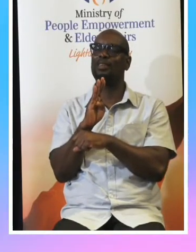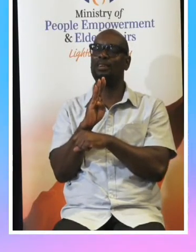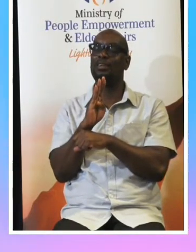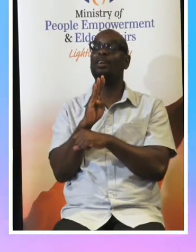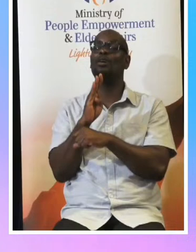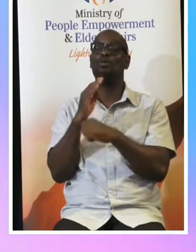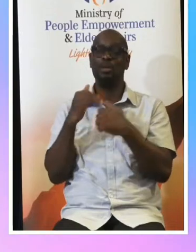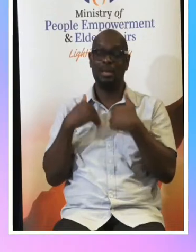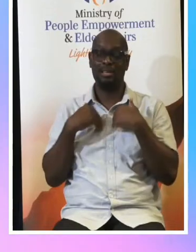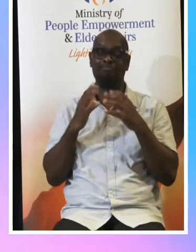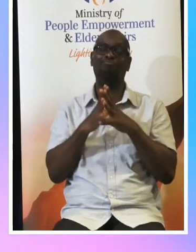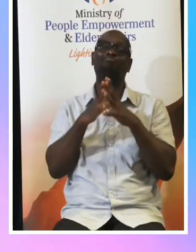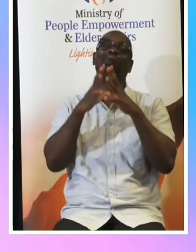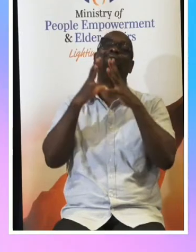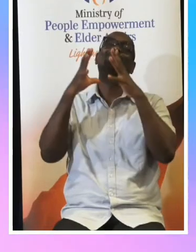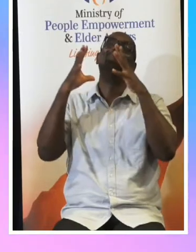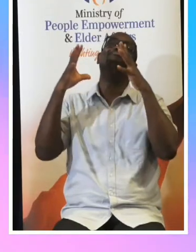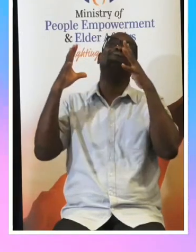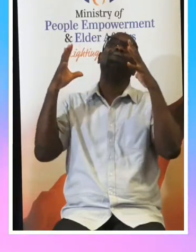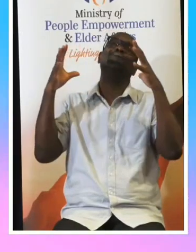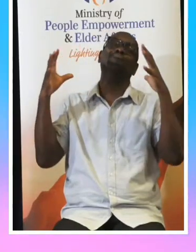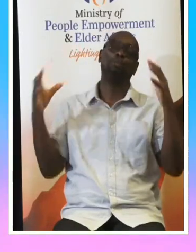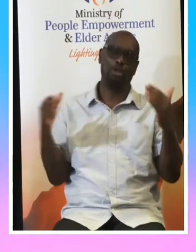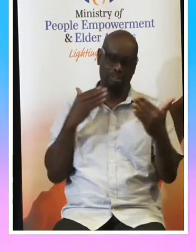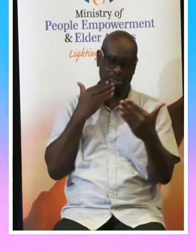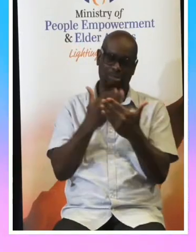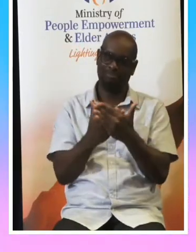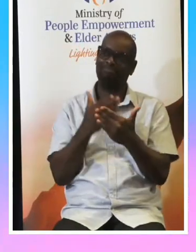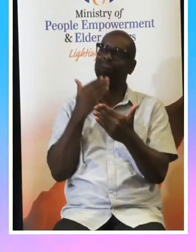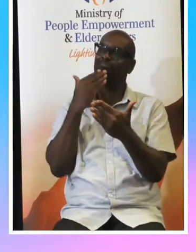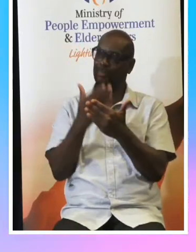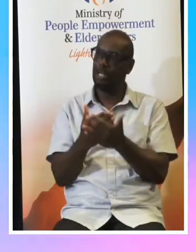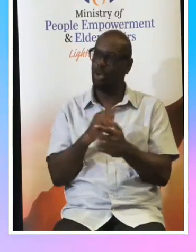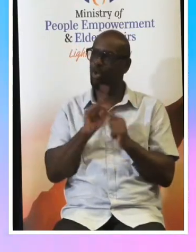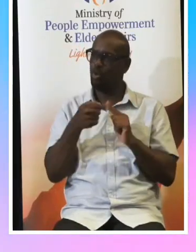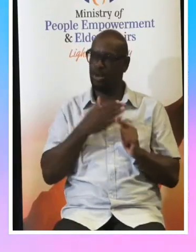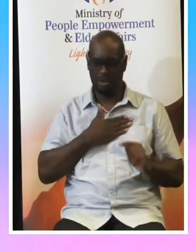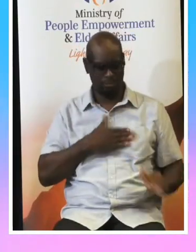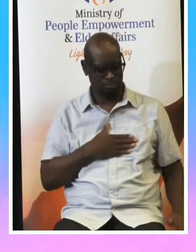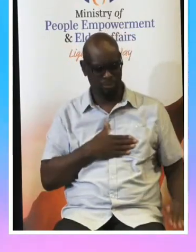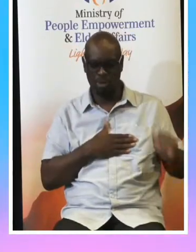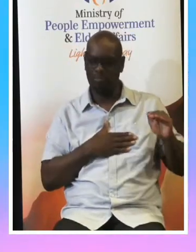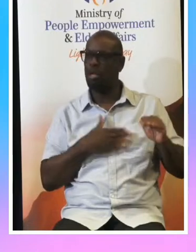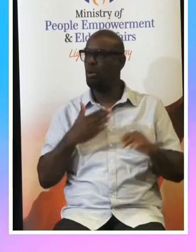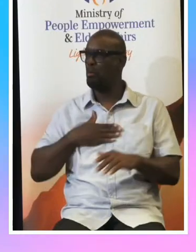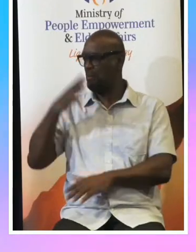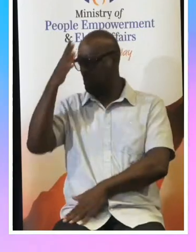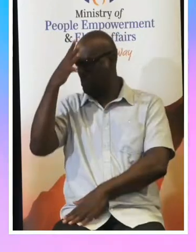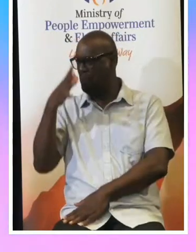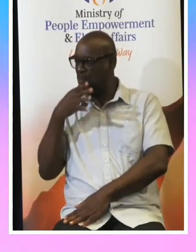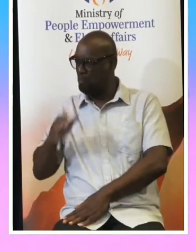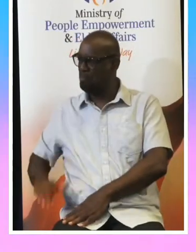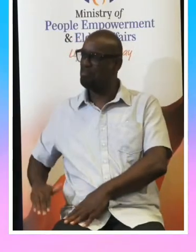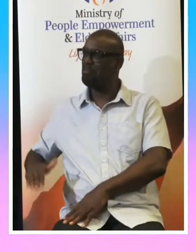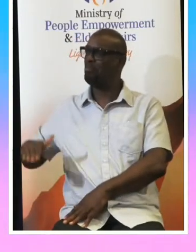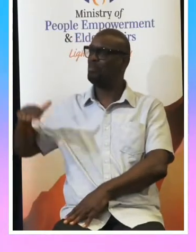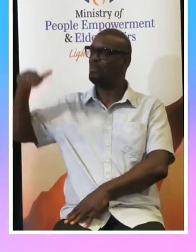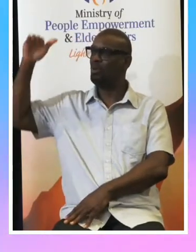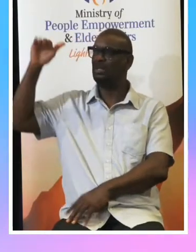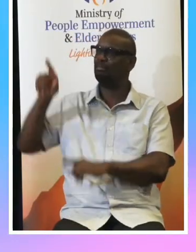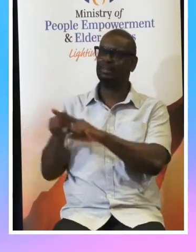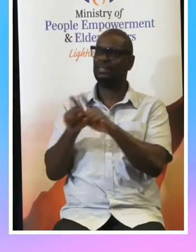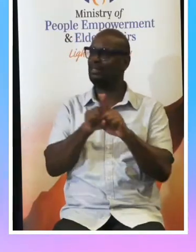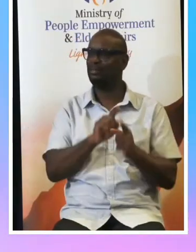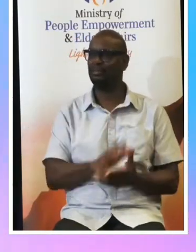good about Barbados in my growing up, in my mother's growing up, and in my father's growing up, and in